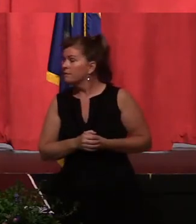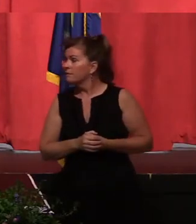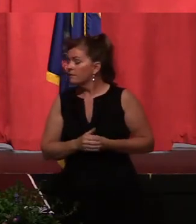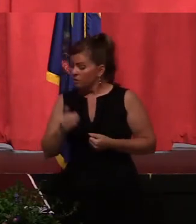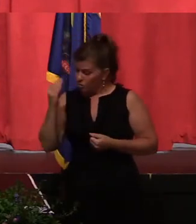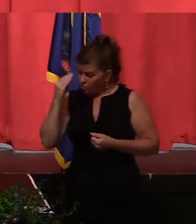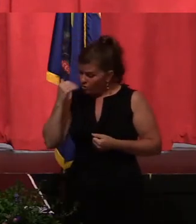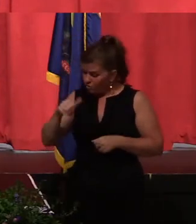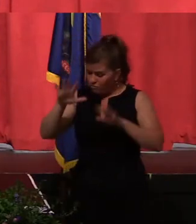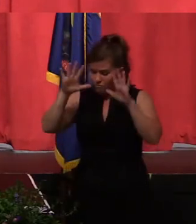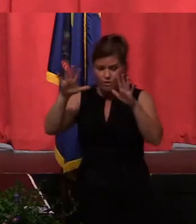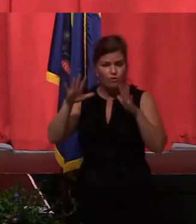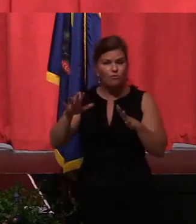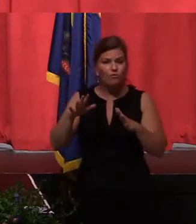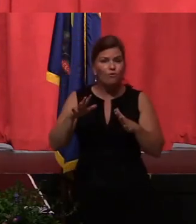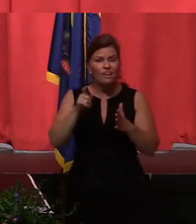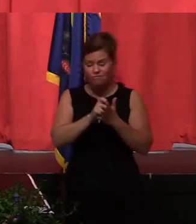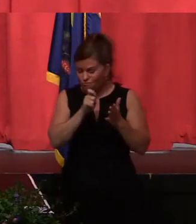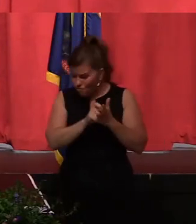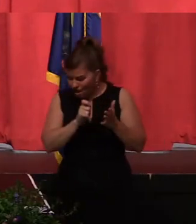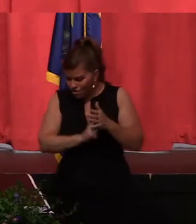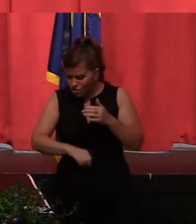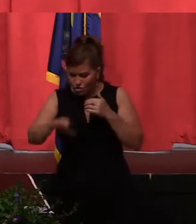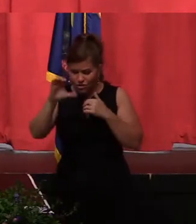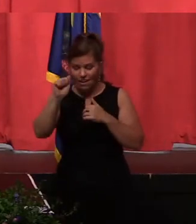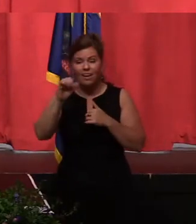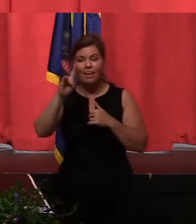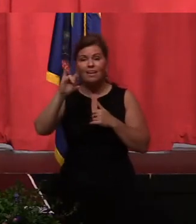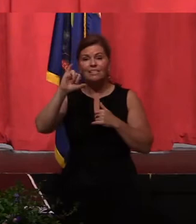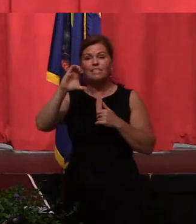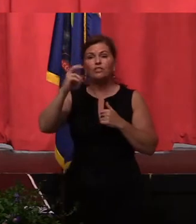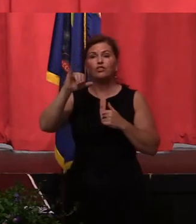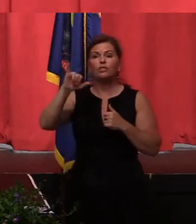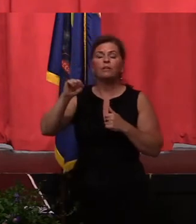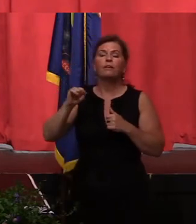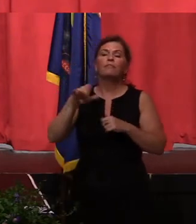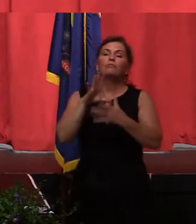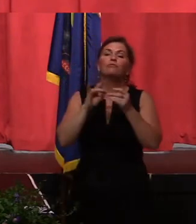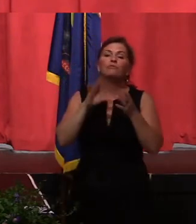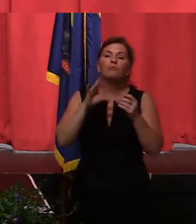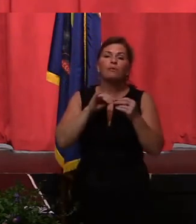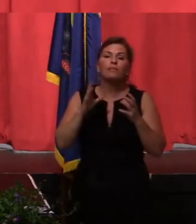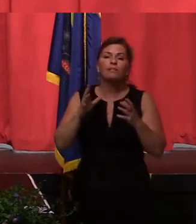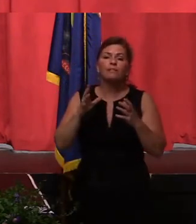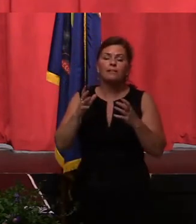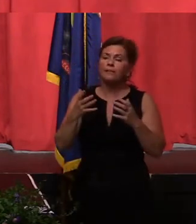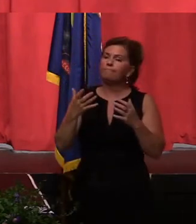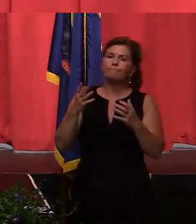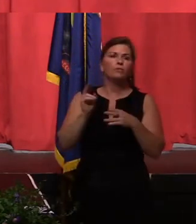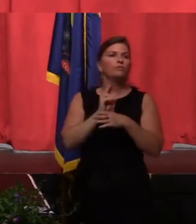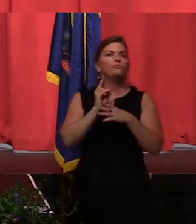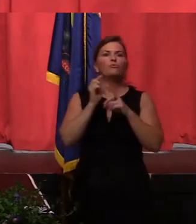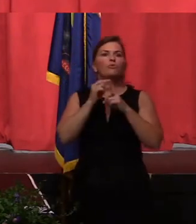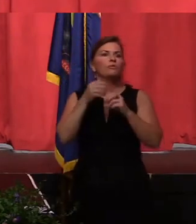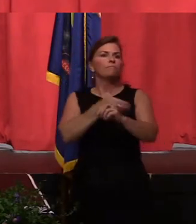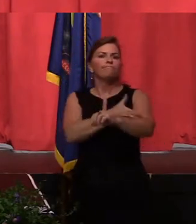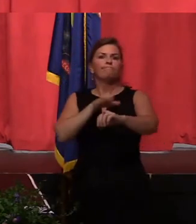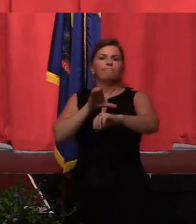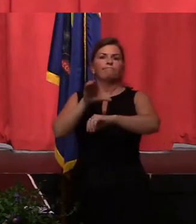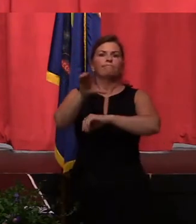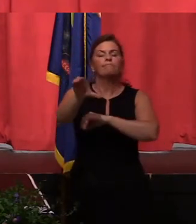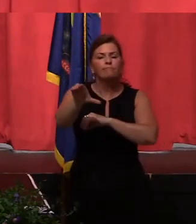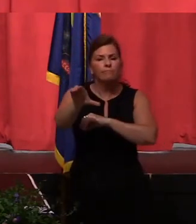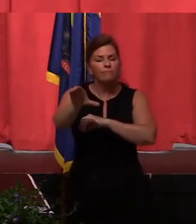writer Chimamanda Ngozi Adichie that stories can be used to empower and to humanize. Your stories